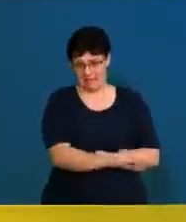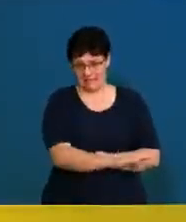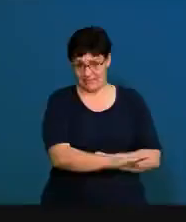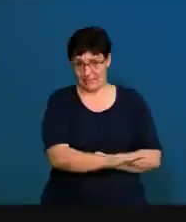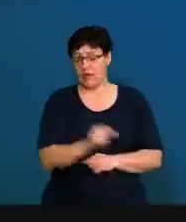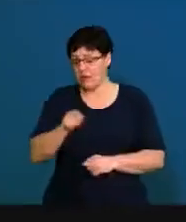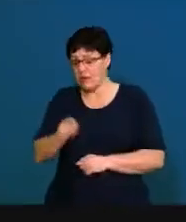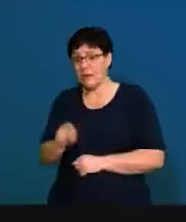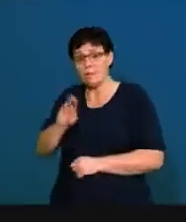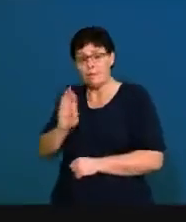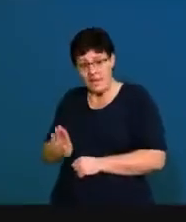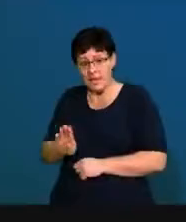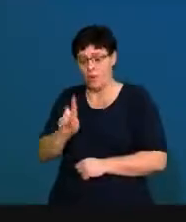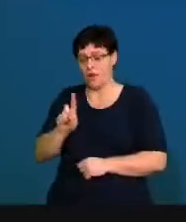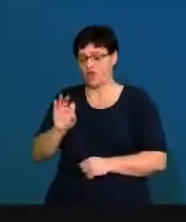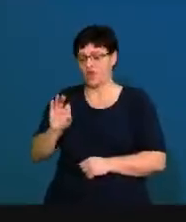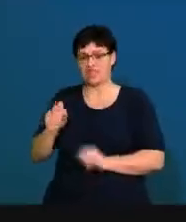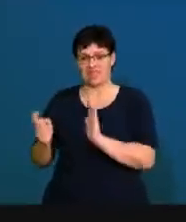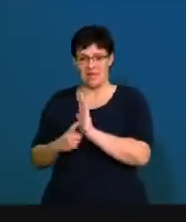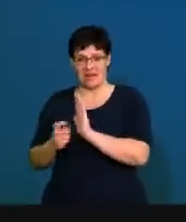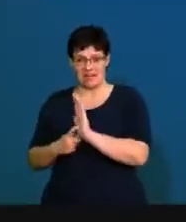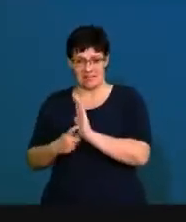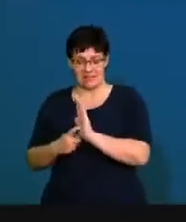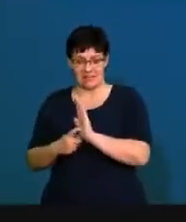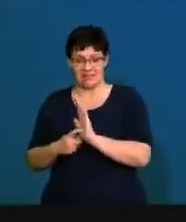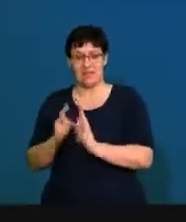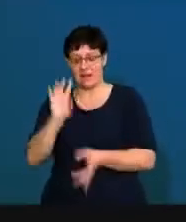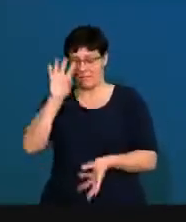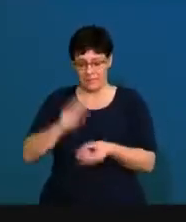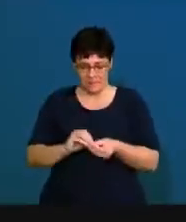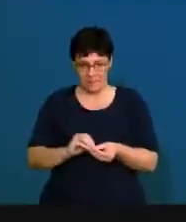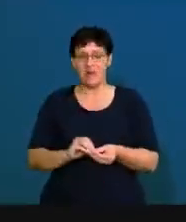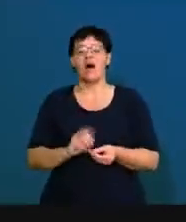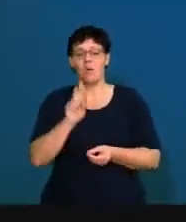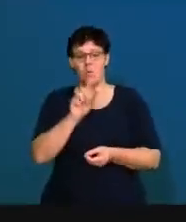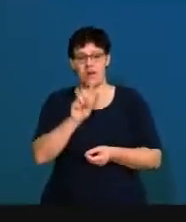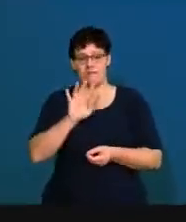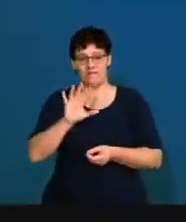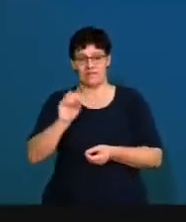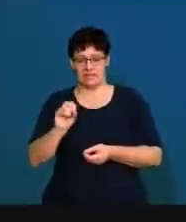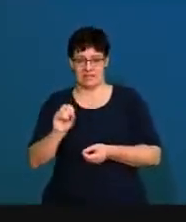then section B is 130, okay? So you add that, it will give you a total of